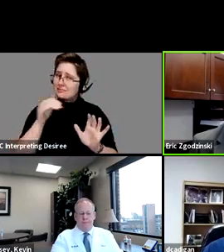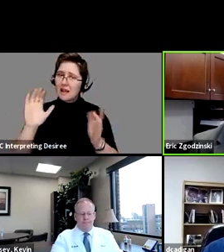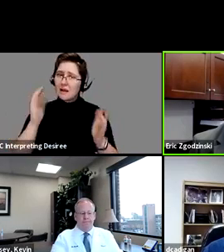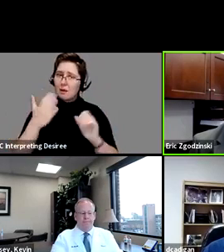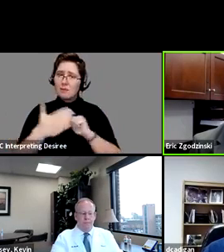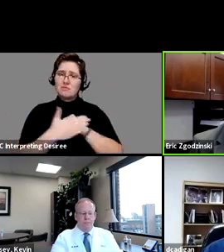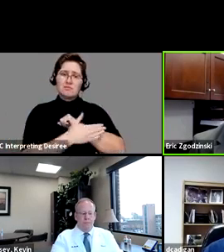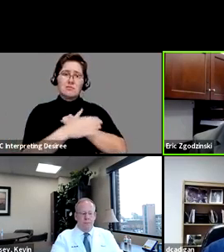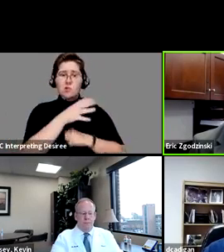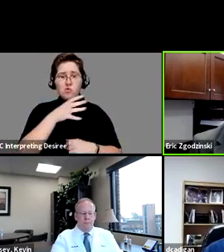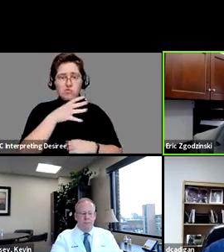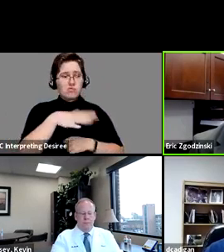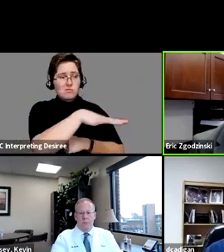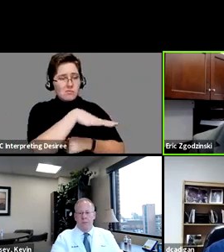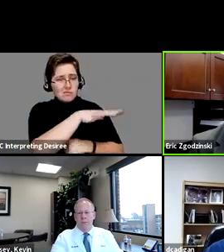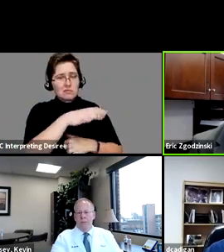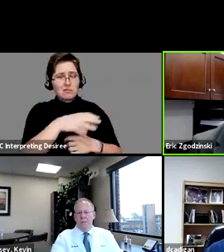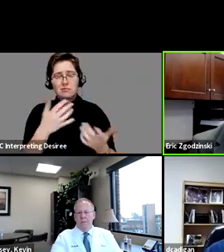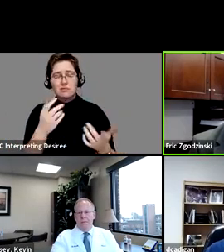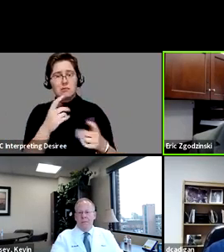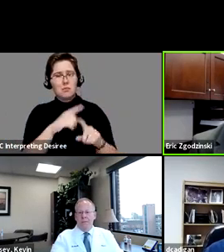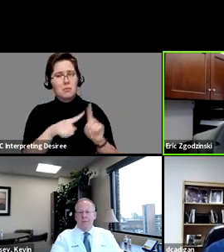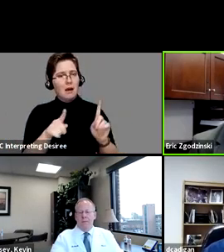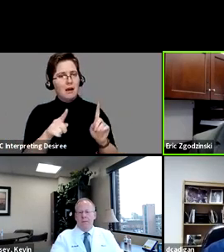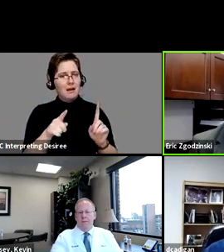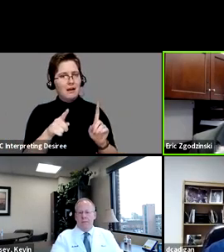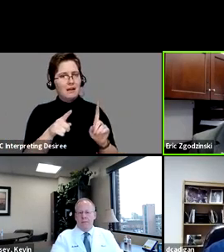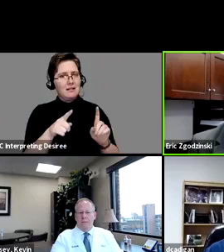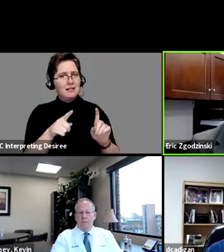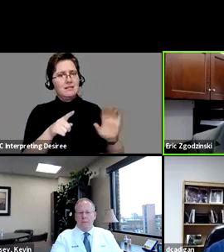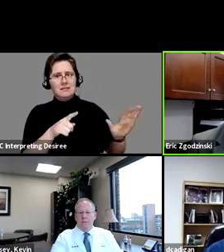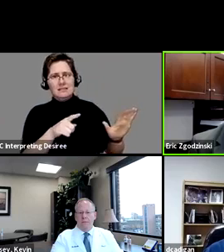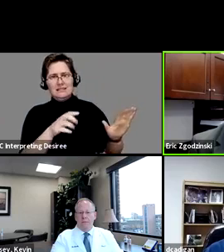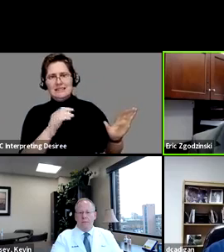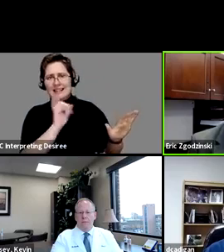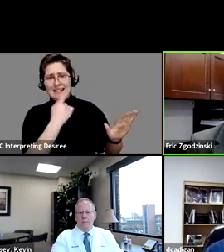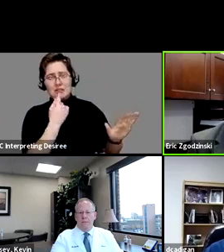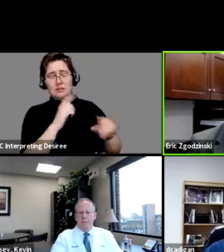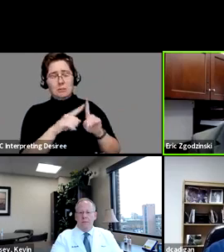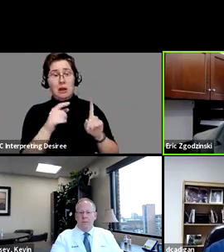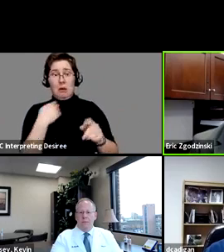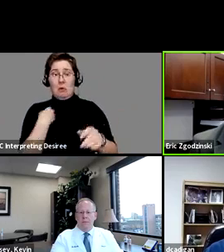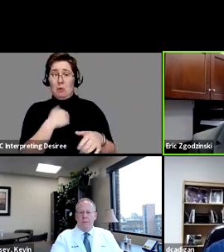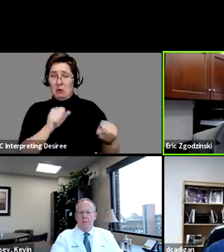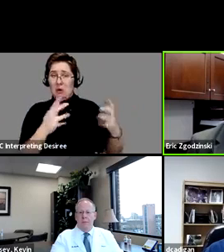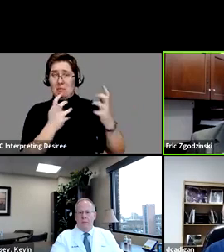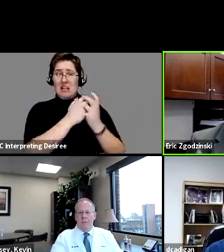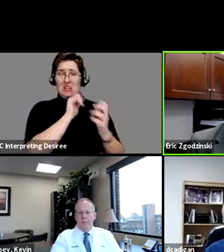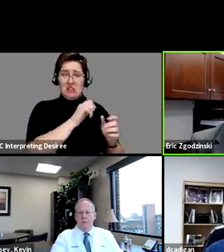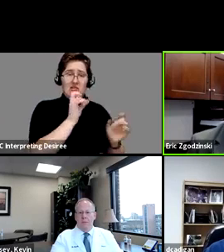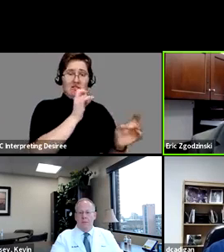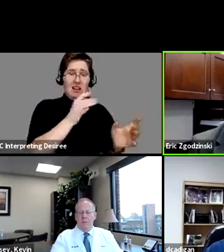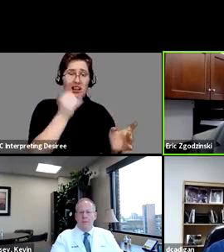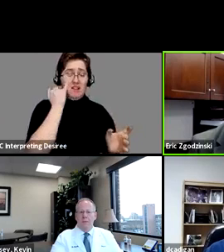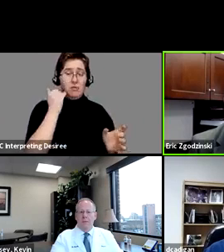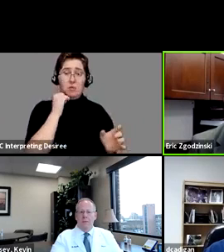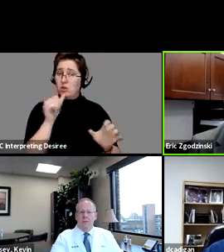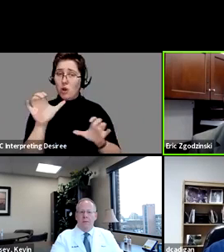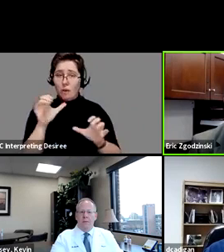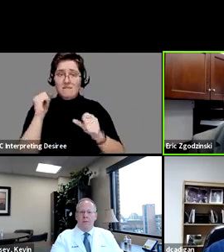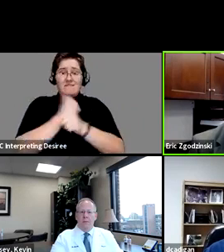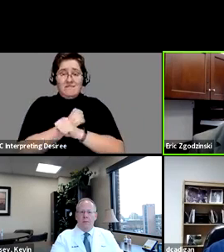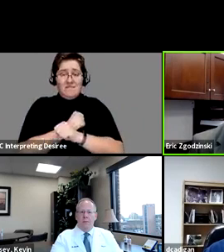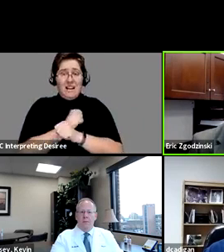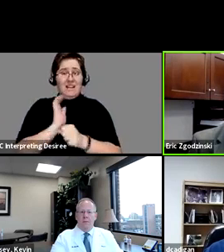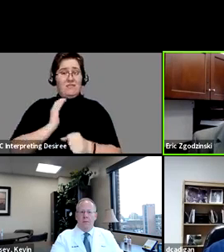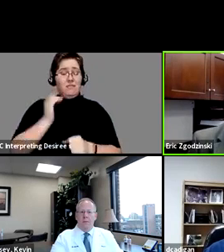other counties are seeing, but that doesn't mean that we cannot get to those points if we don't do the things we need to do individually to, again, combat COVID